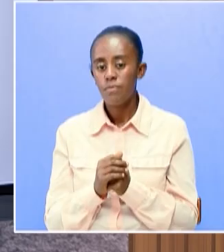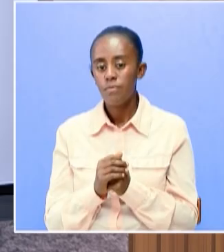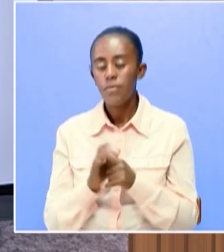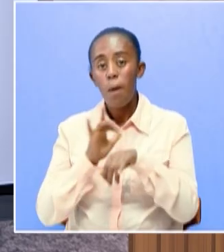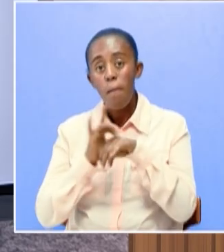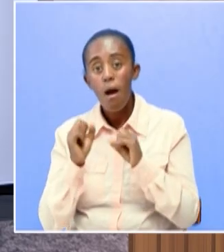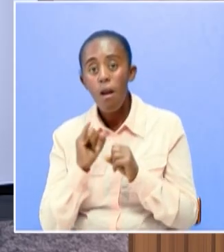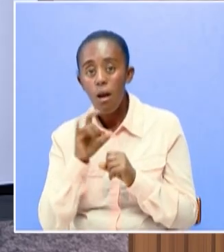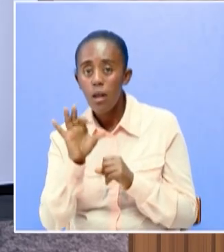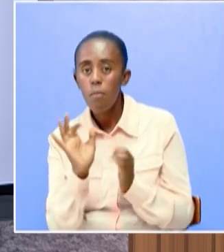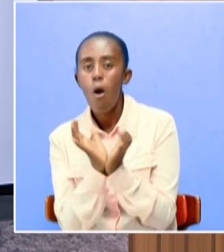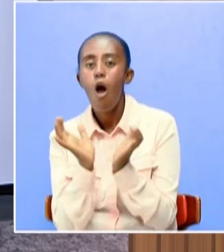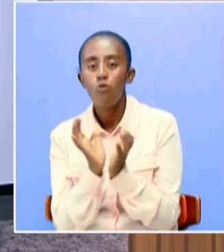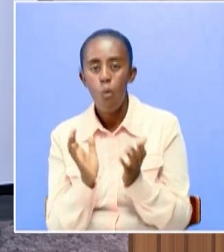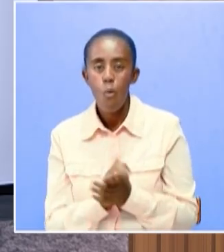Blank, can I get to the mercado?